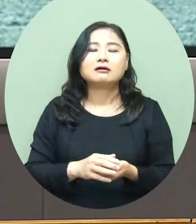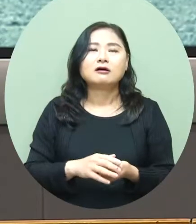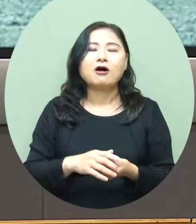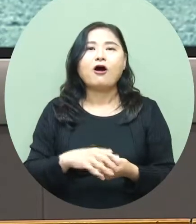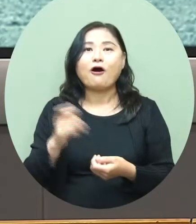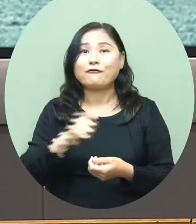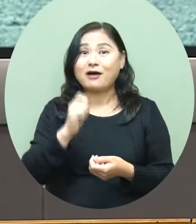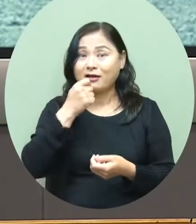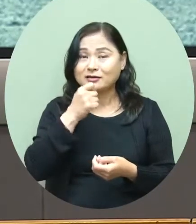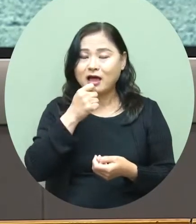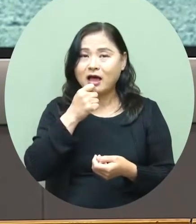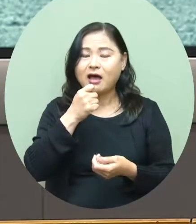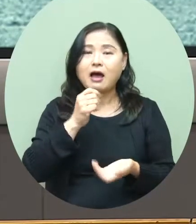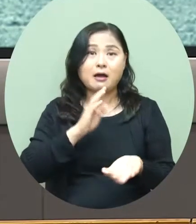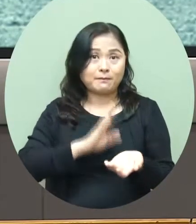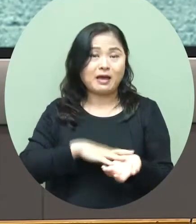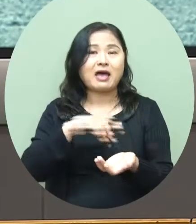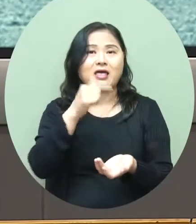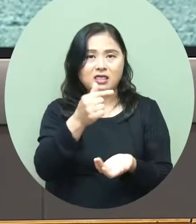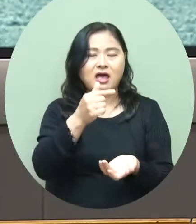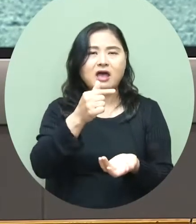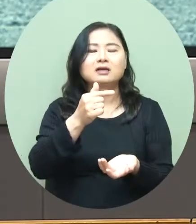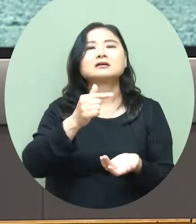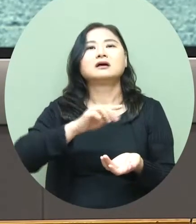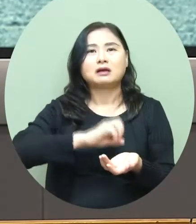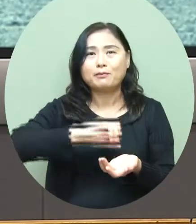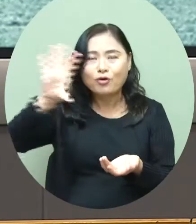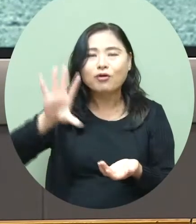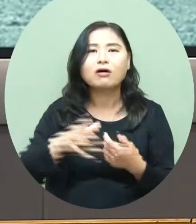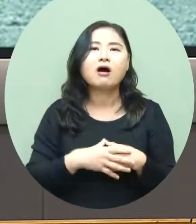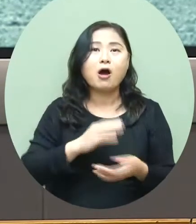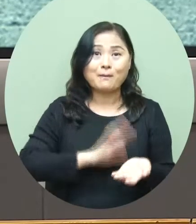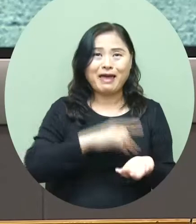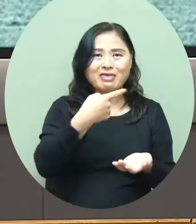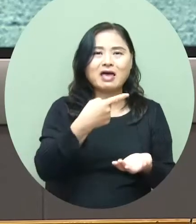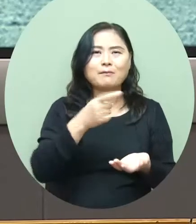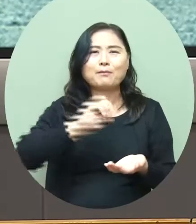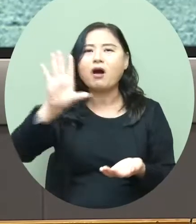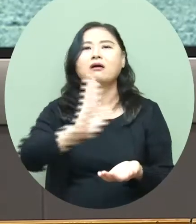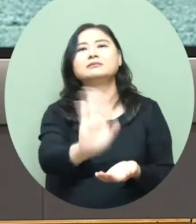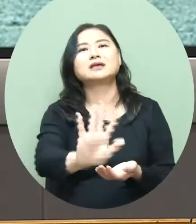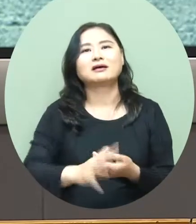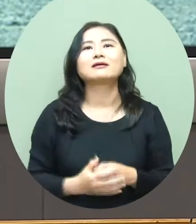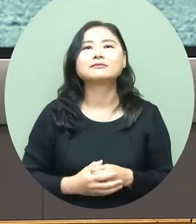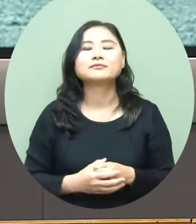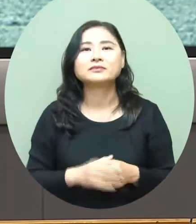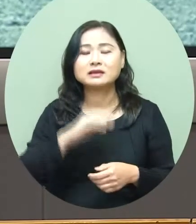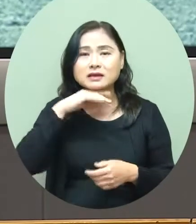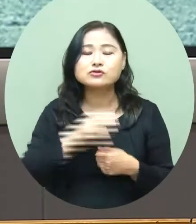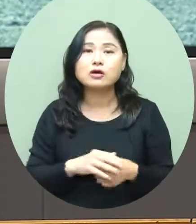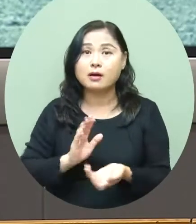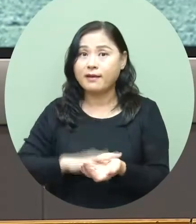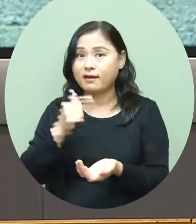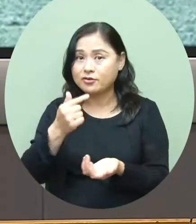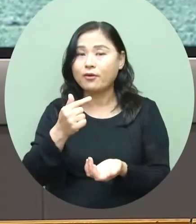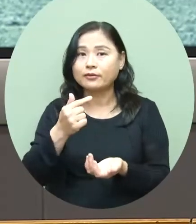tested positive, because after the reporting, we will they need to complete a questionnaire on the risk assessment.